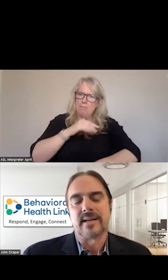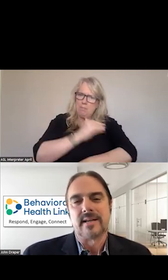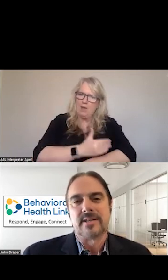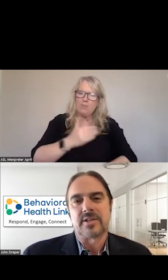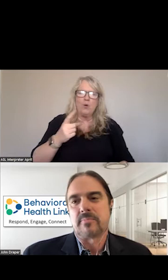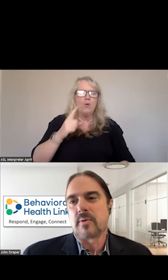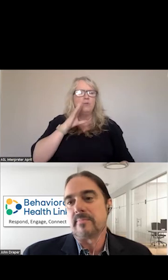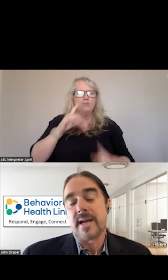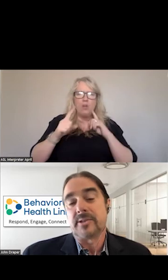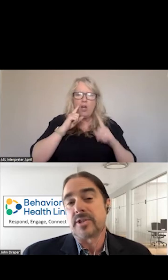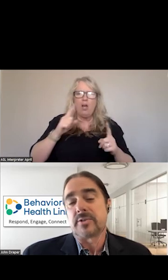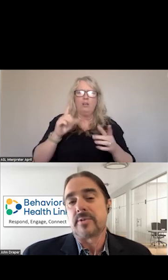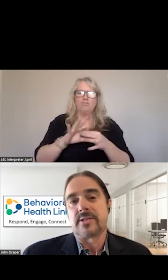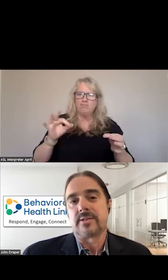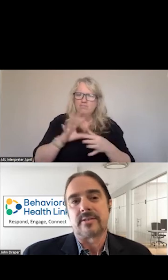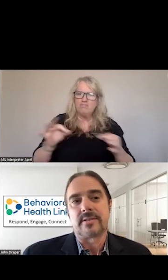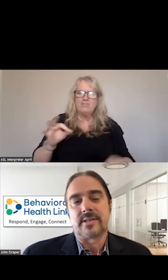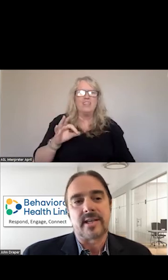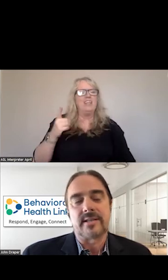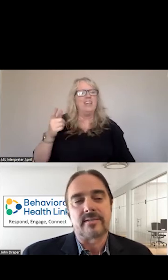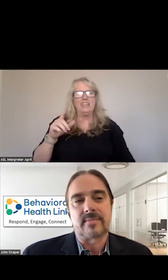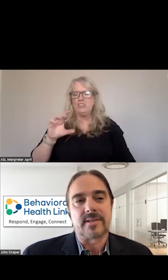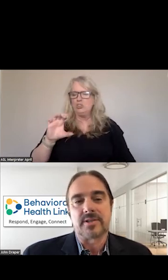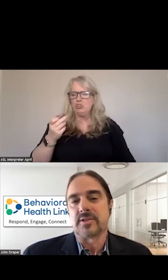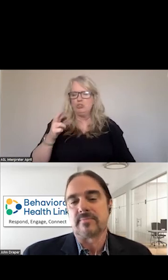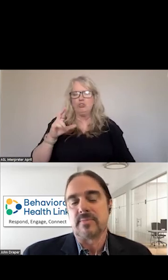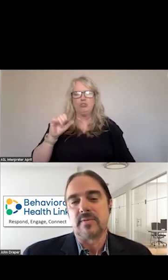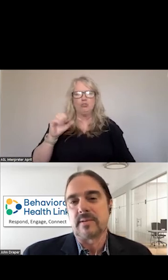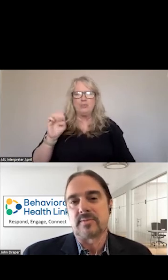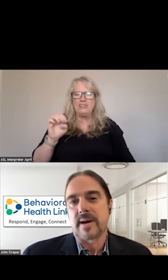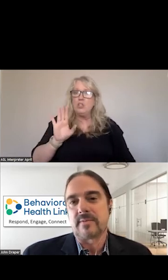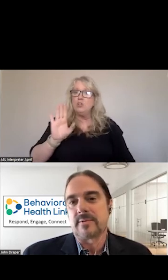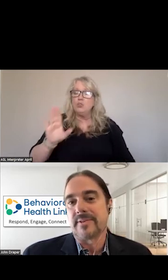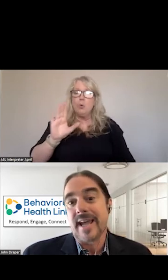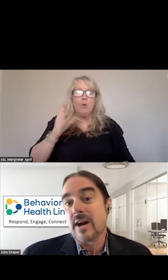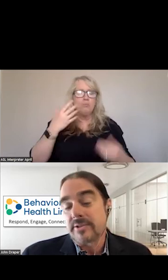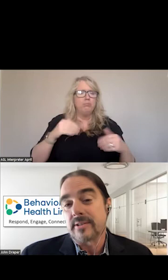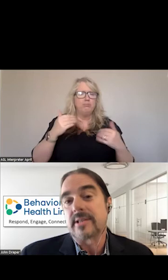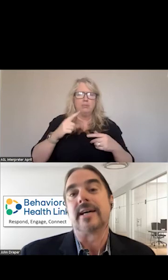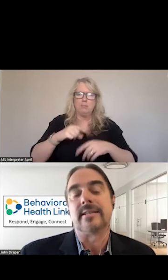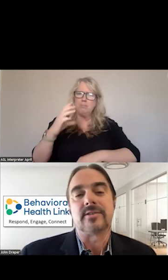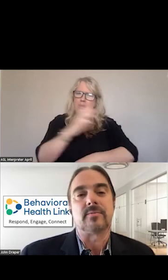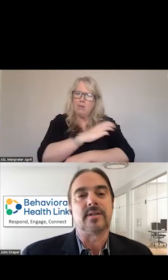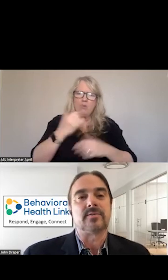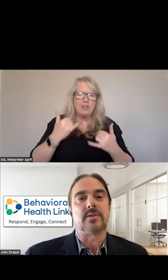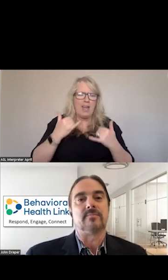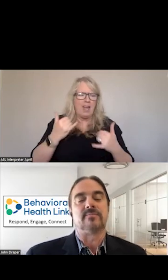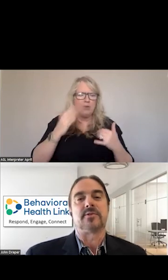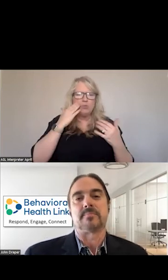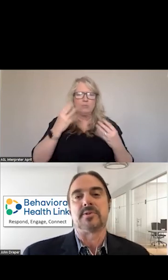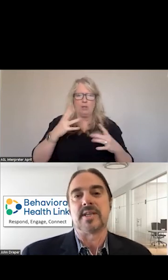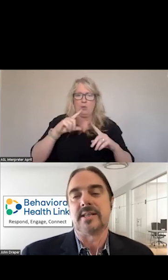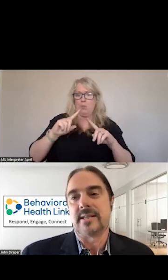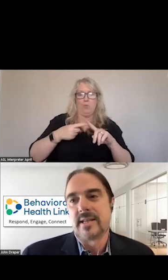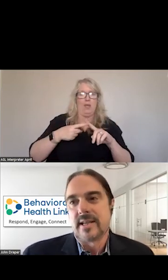about such important matters. And Charysse, your data just as moving and as powerful now to look at as it was when you